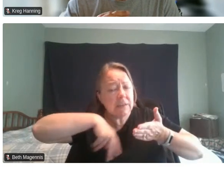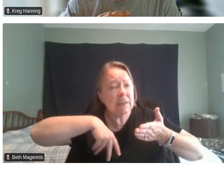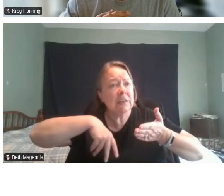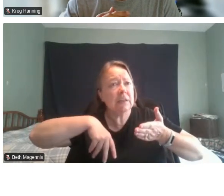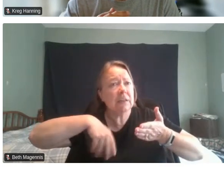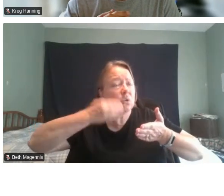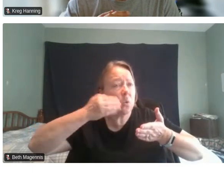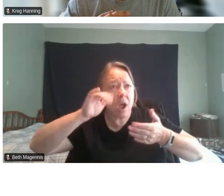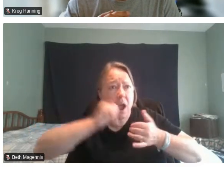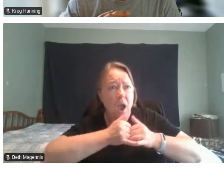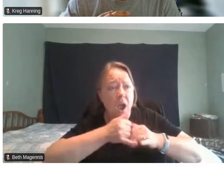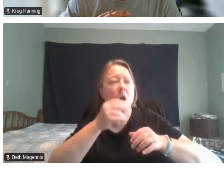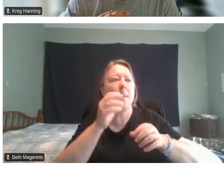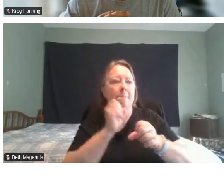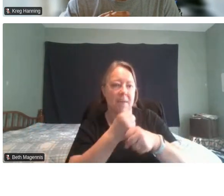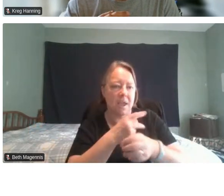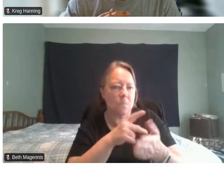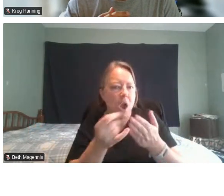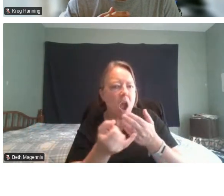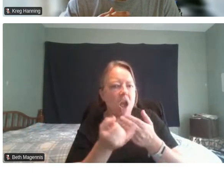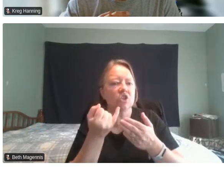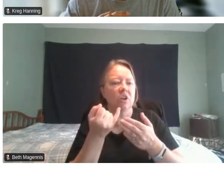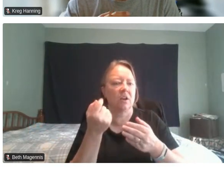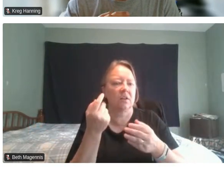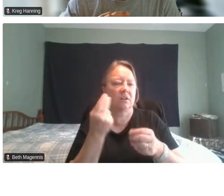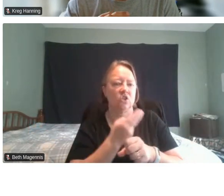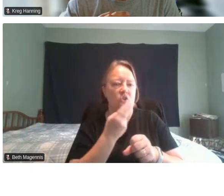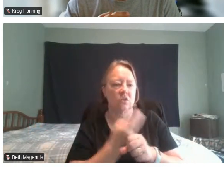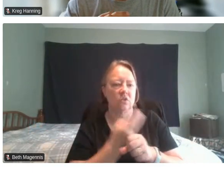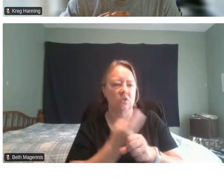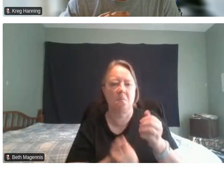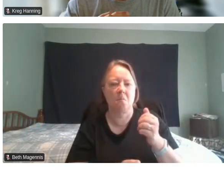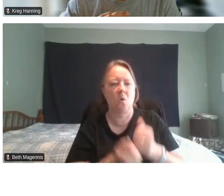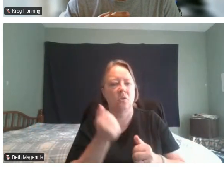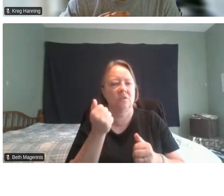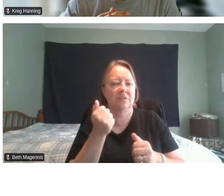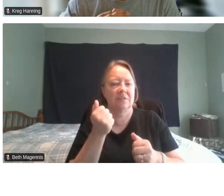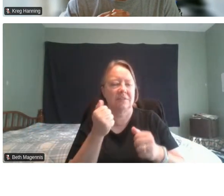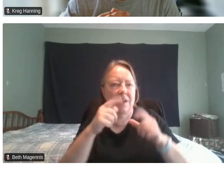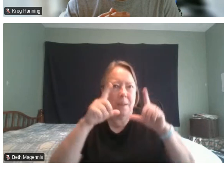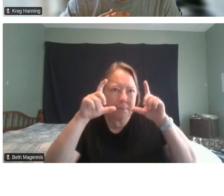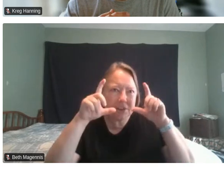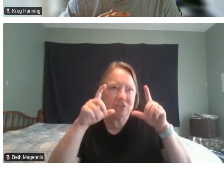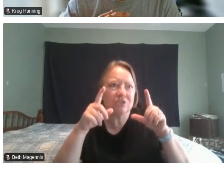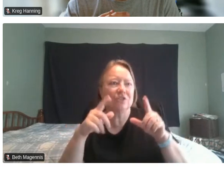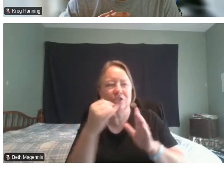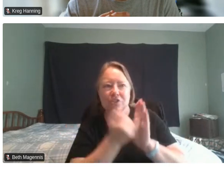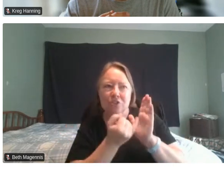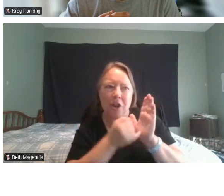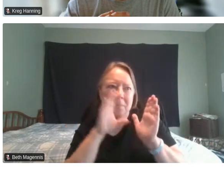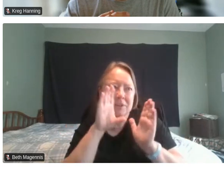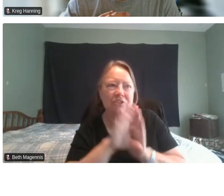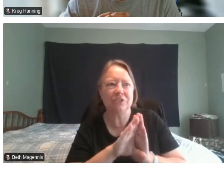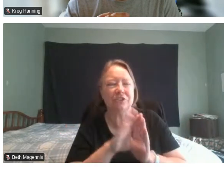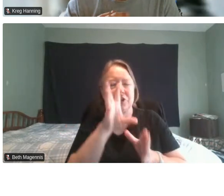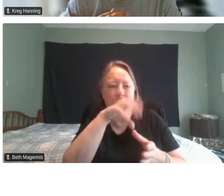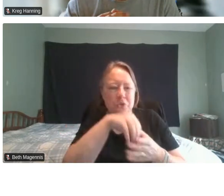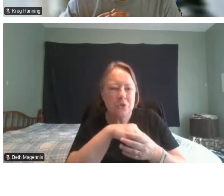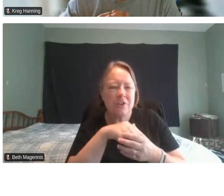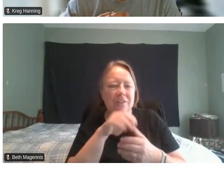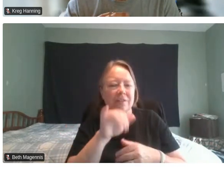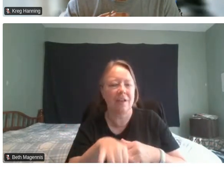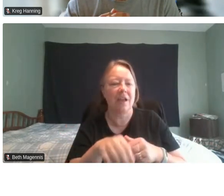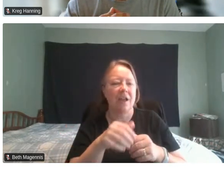making projects, and using like mostly taking photos, drawing, and including that into